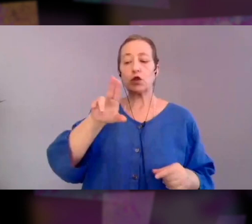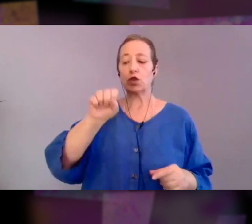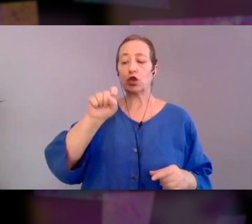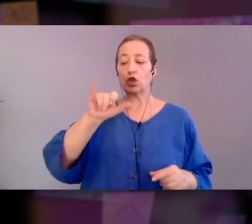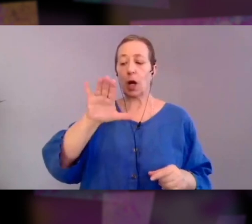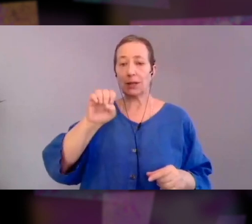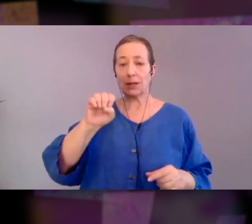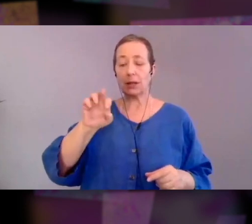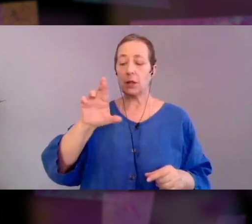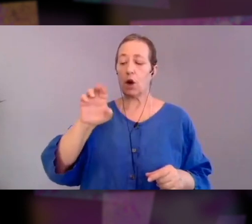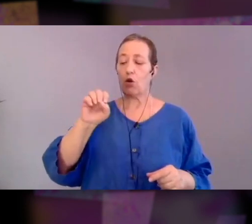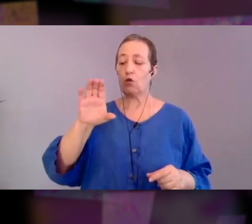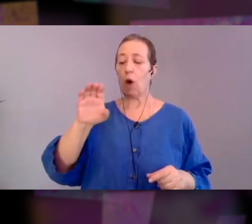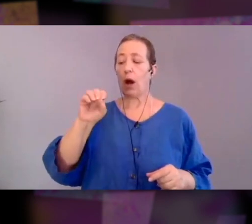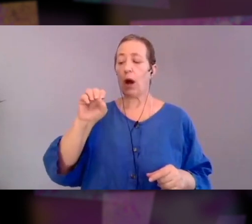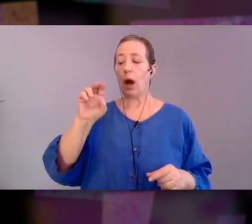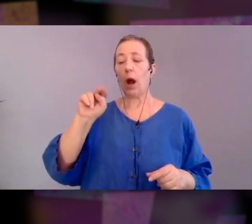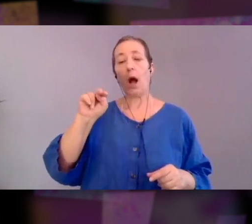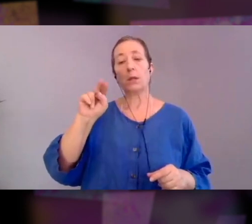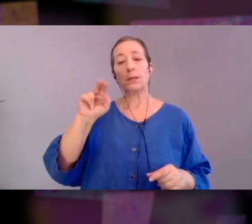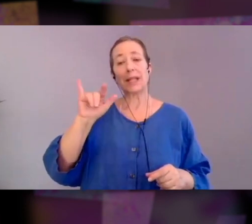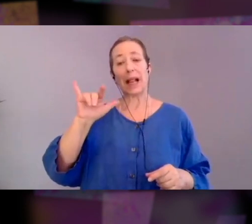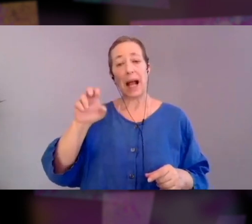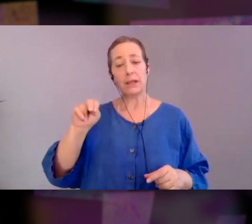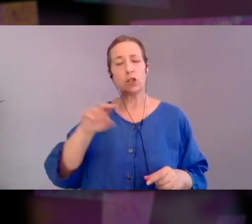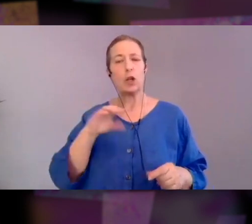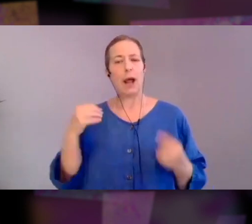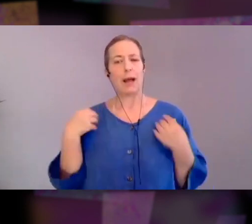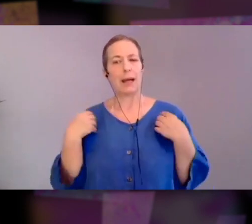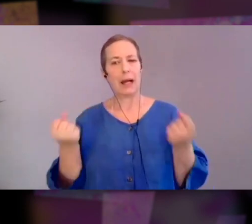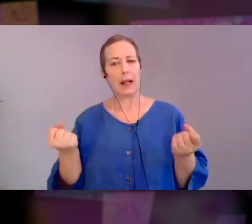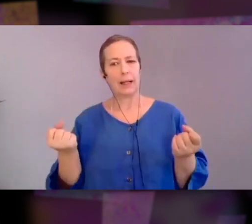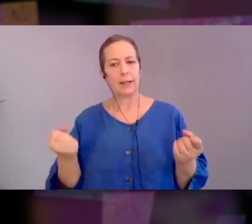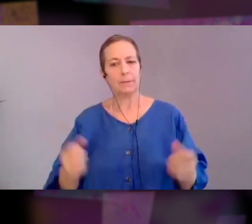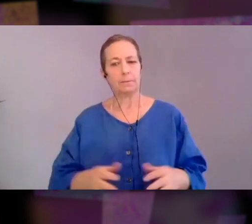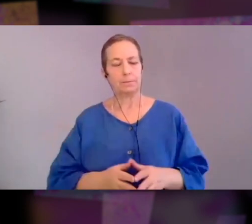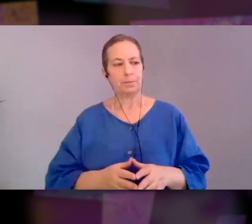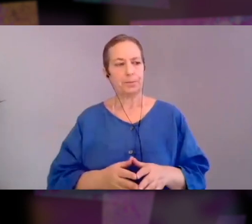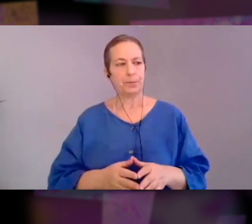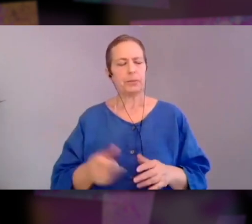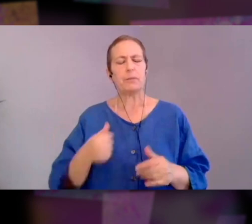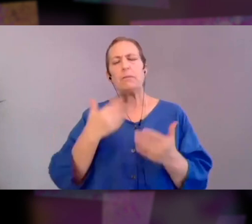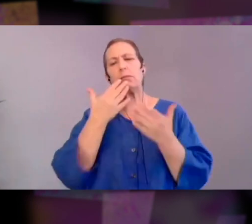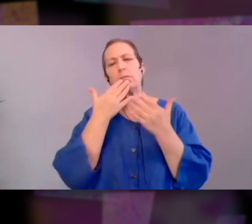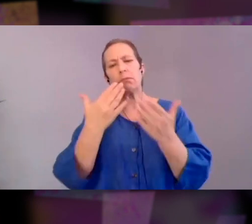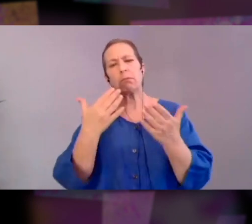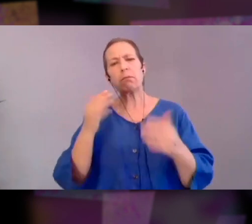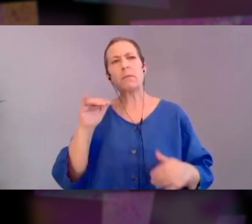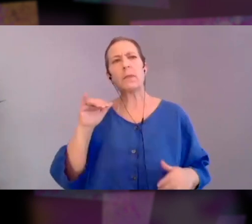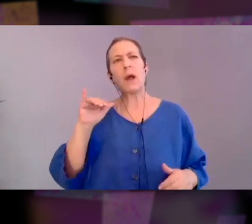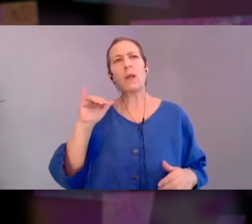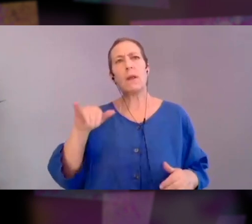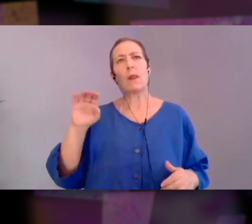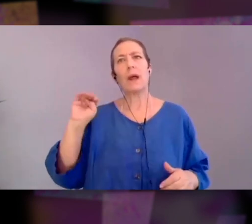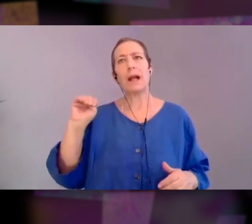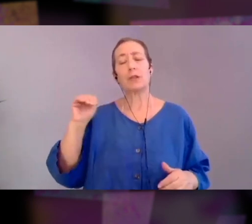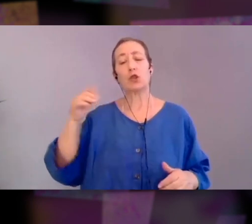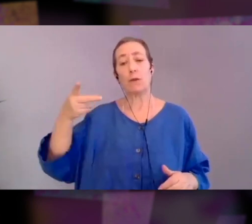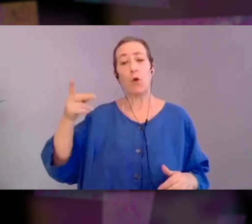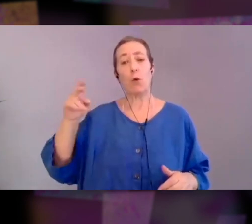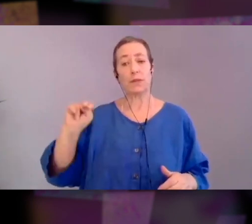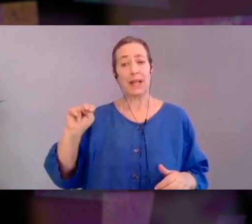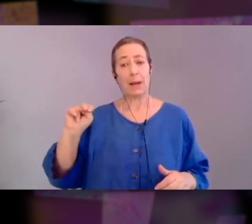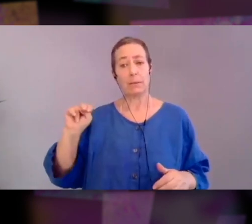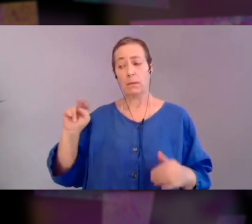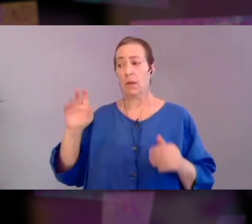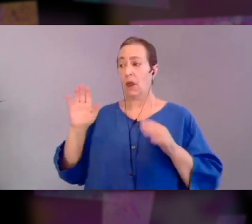I commit myself to this work and am so grateful that the National Performance Network has demonstrated their commitment to this difficult, crucial